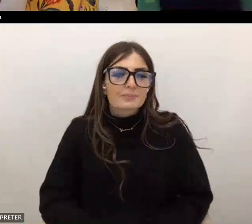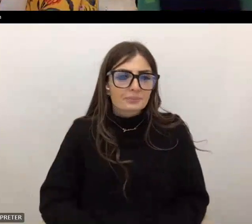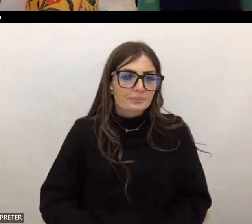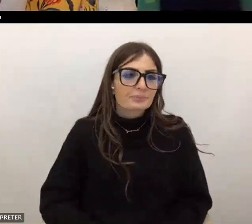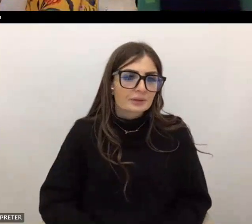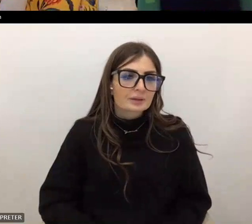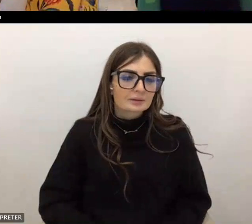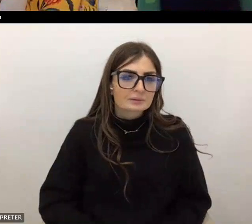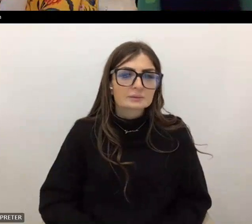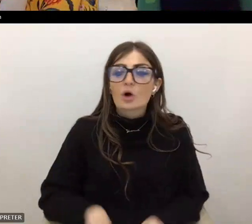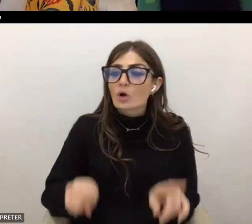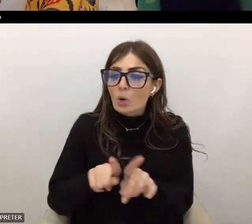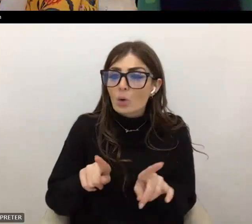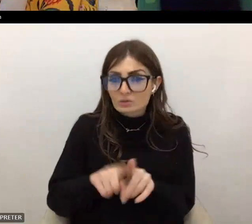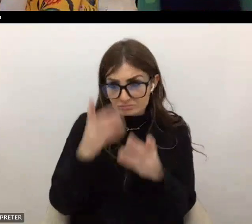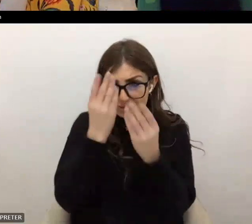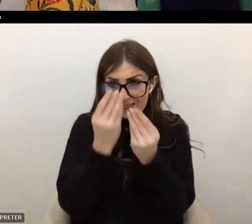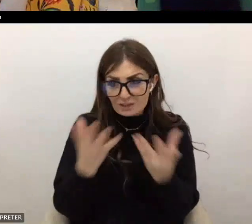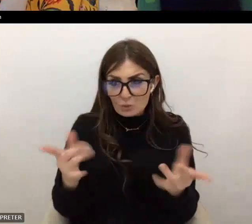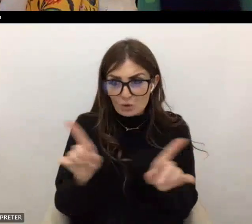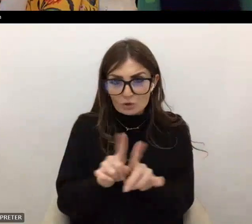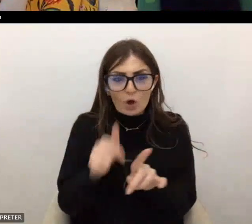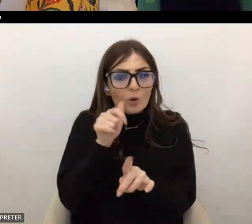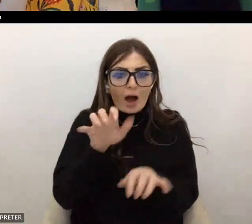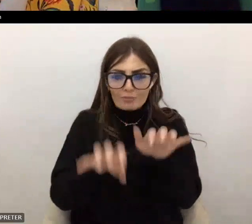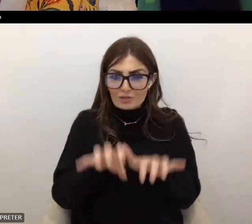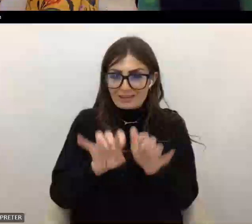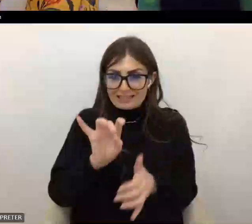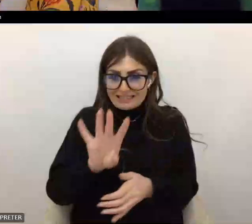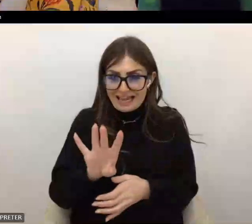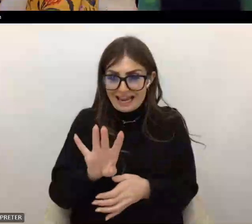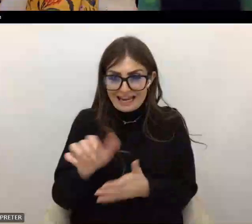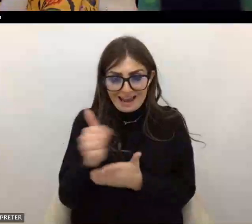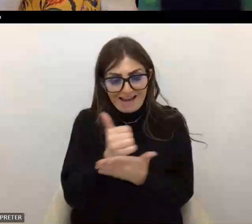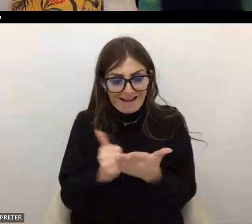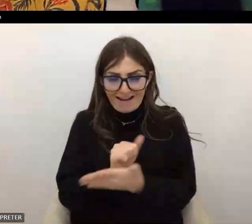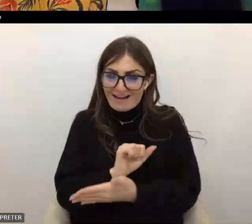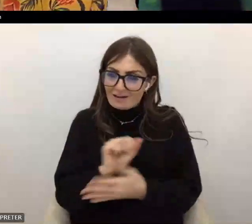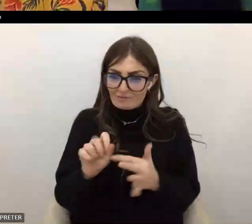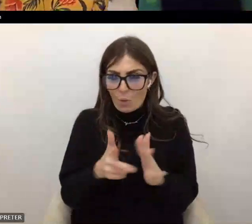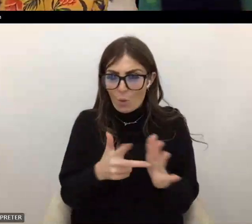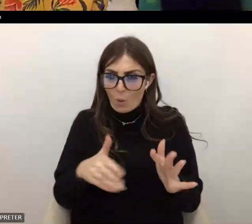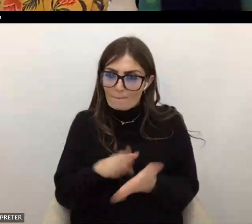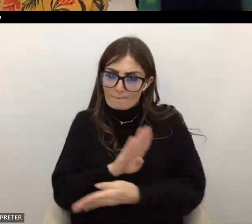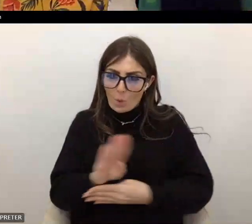And also, just to let everyone know, I've just put the 10 artform boards in the chat.